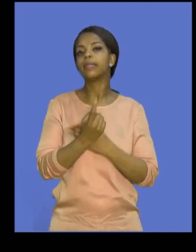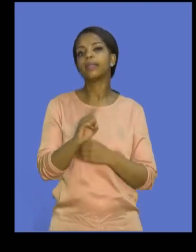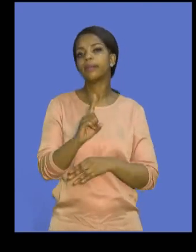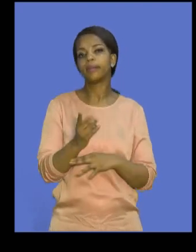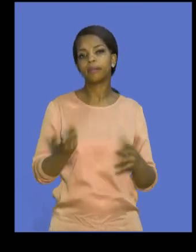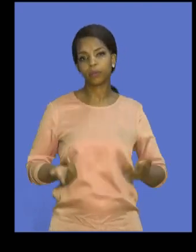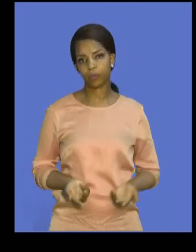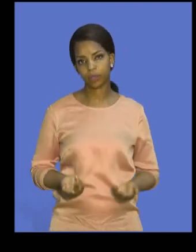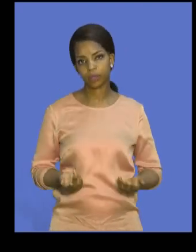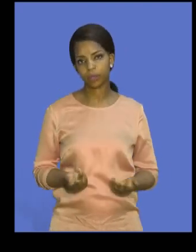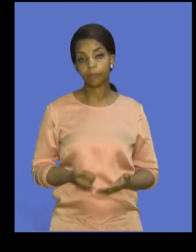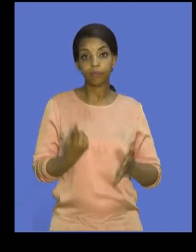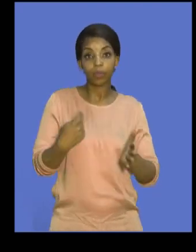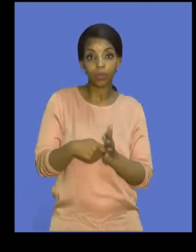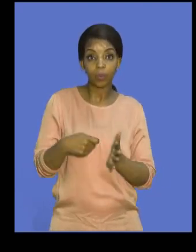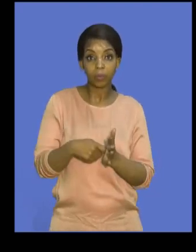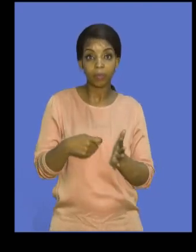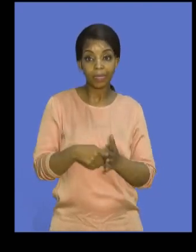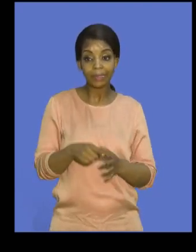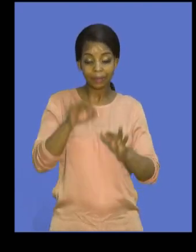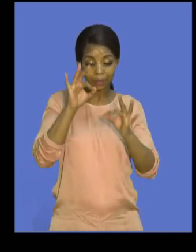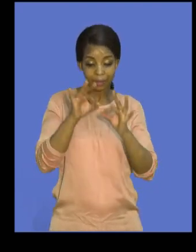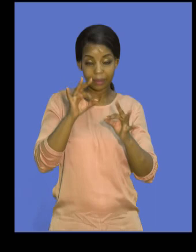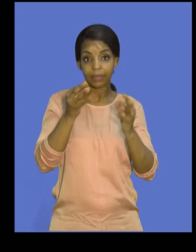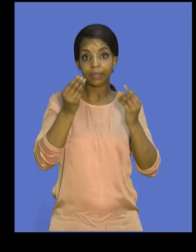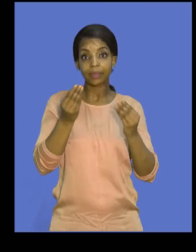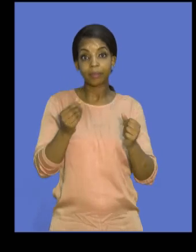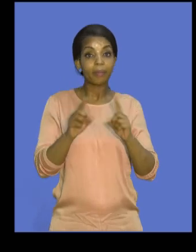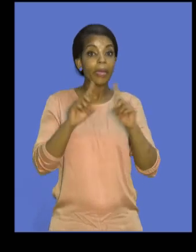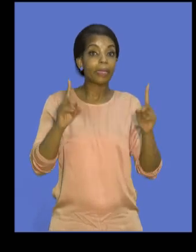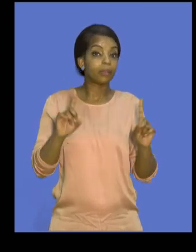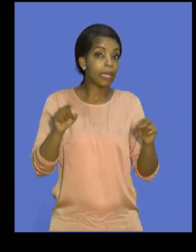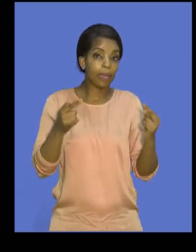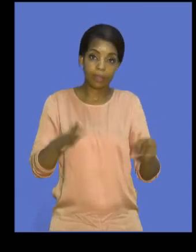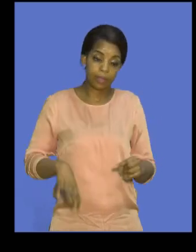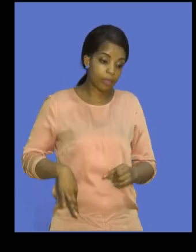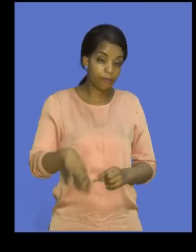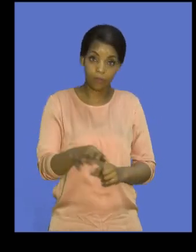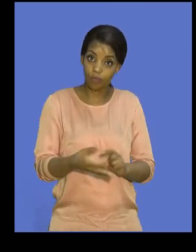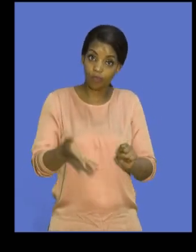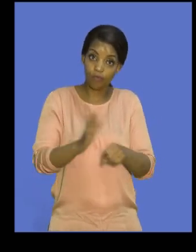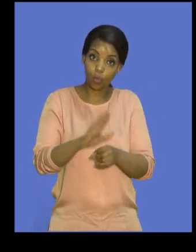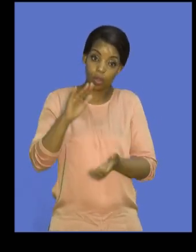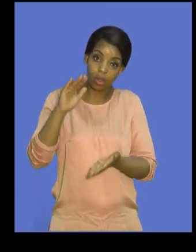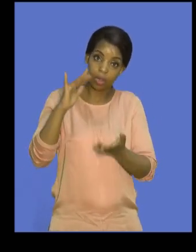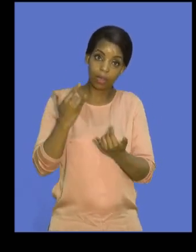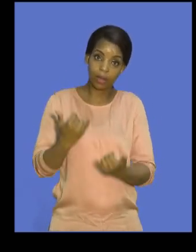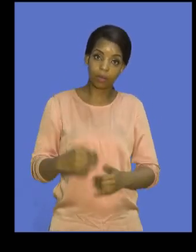buy this at a certain price, but you can't afford to pay the whole amount, what must you do? Must you rather wait